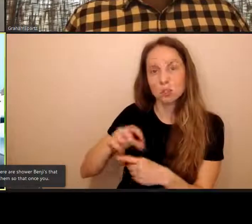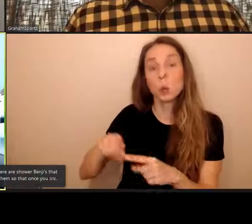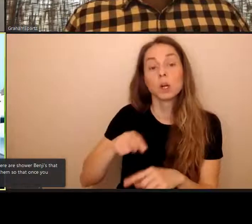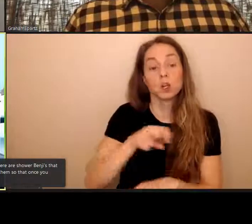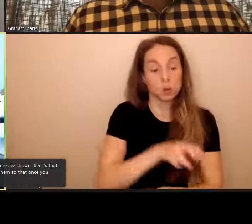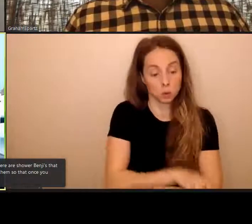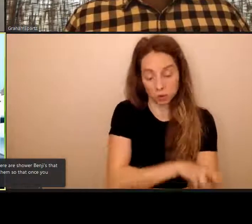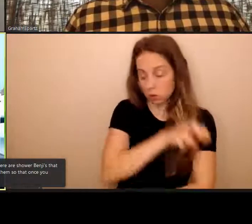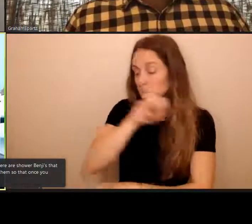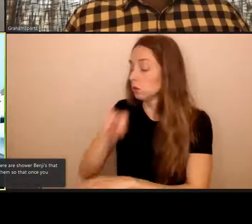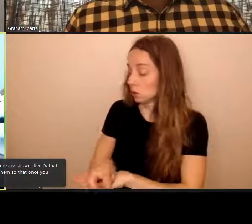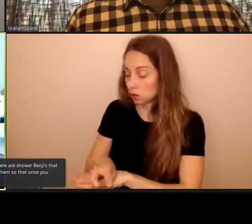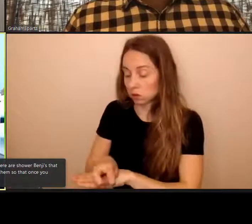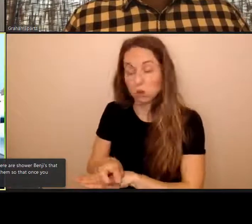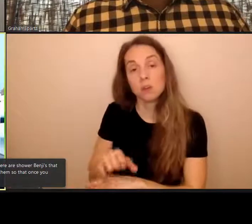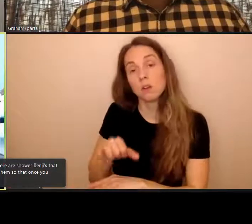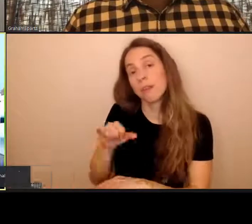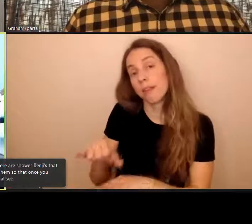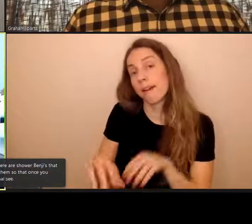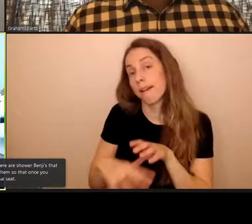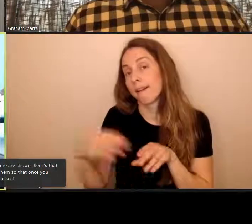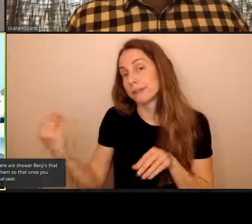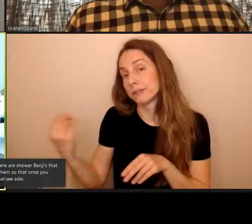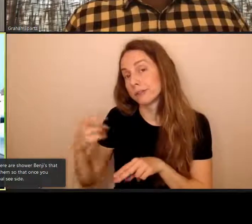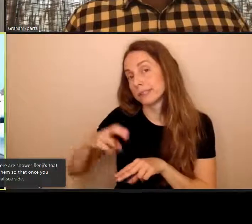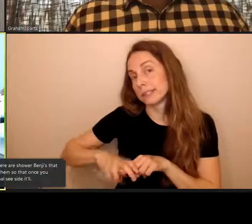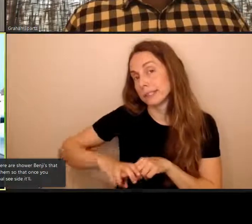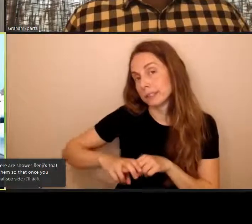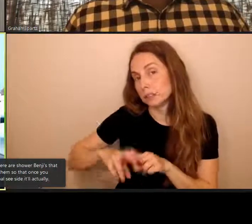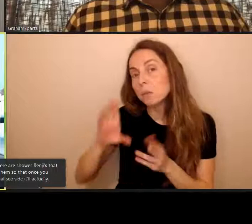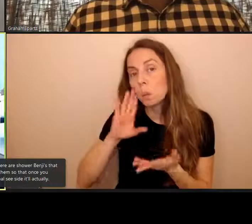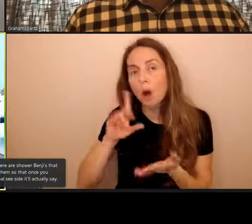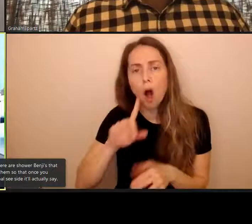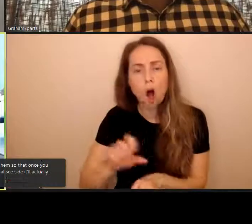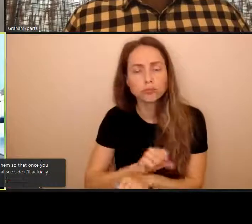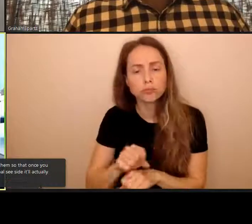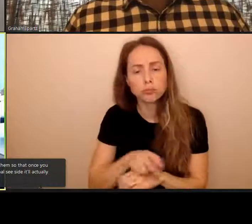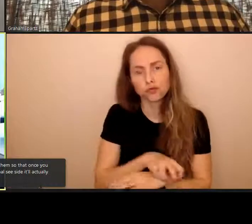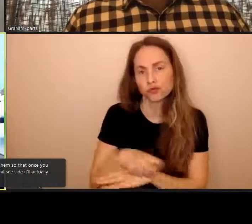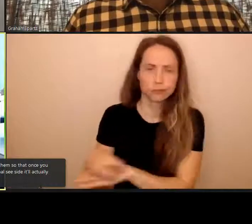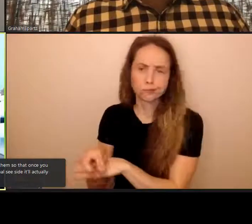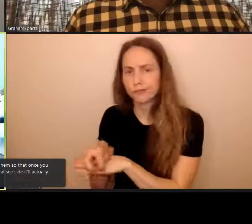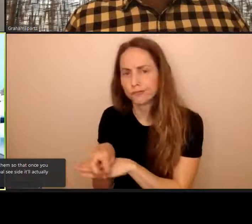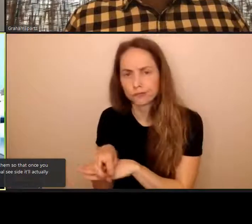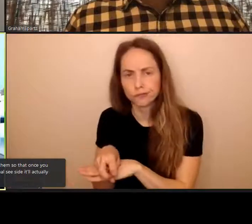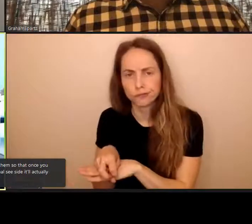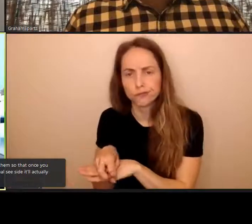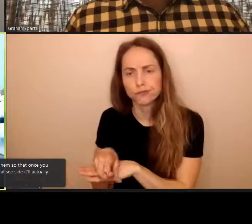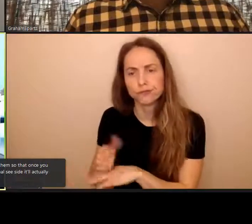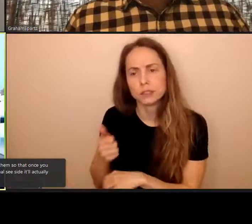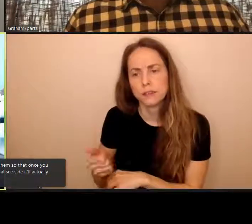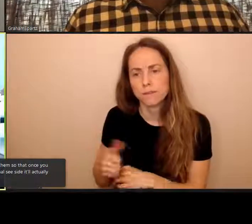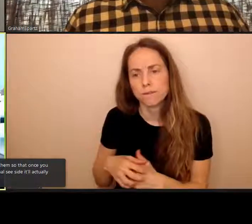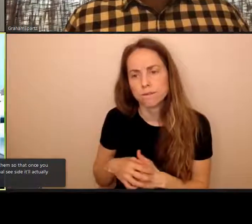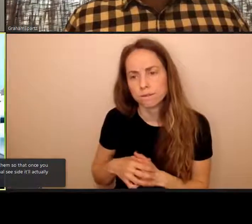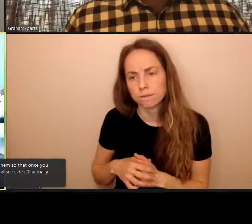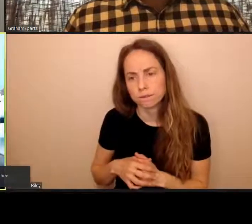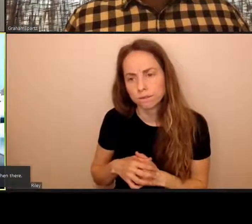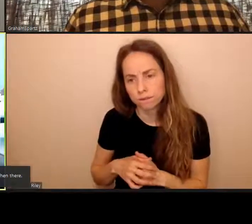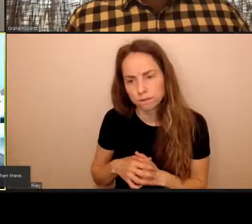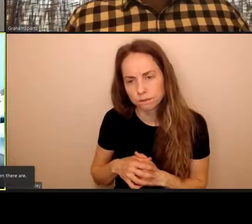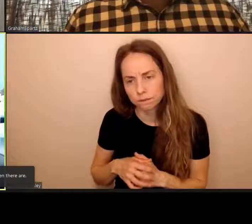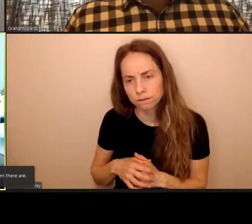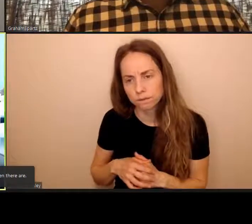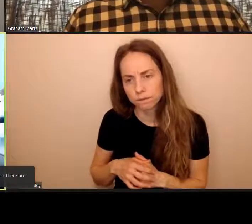transfer to that external seat side, it'll actually slide into the shower. And then